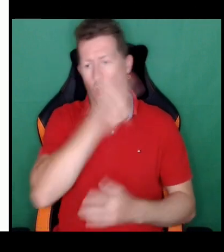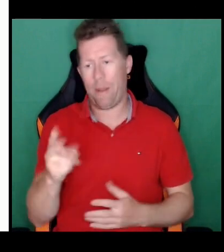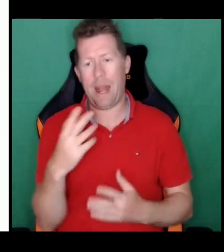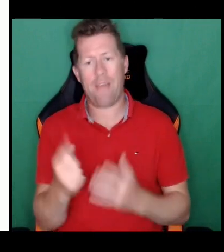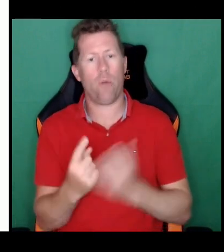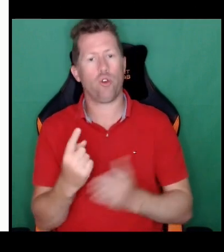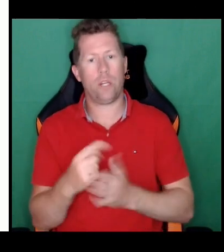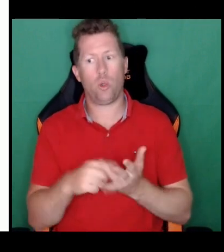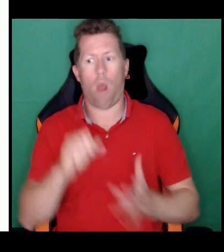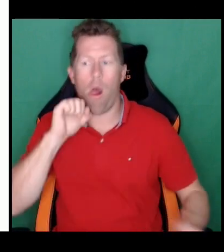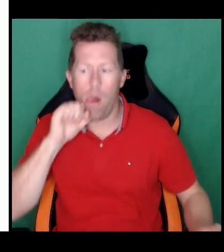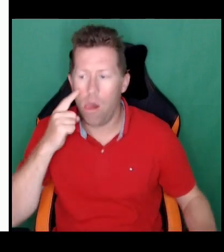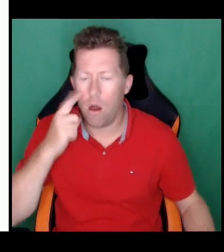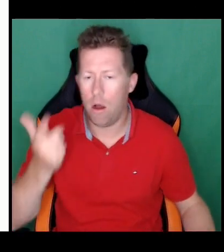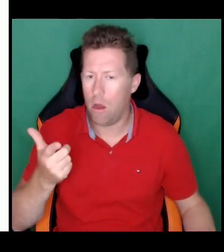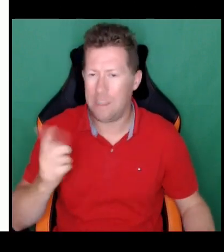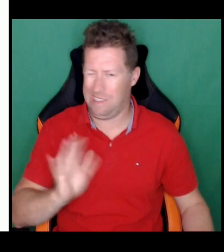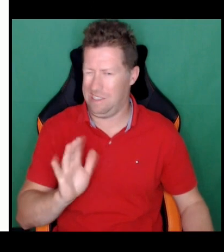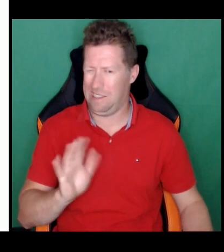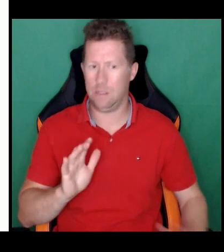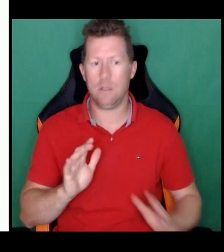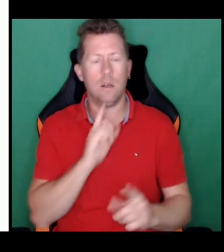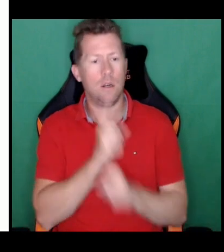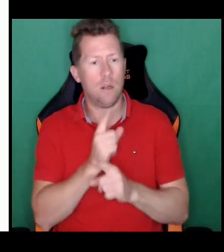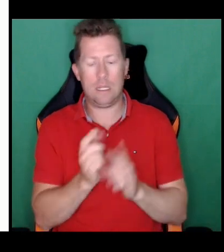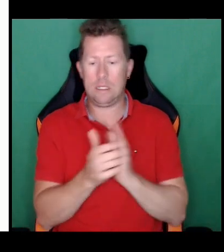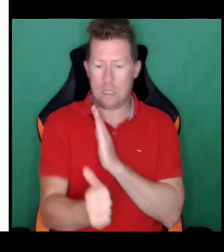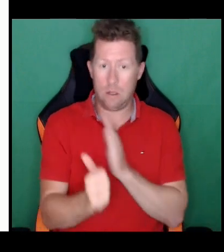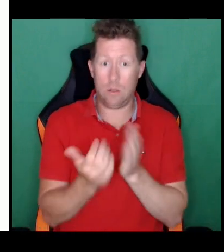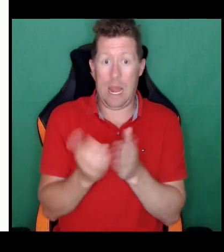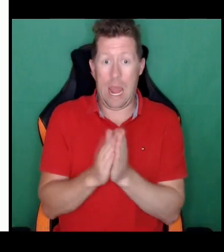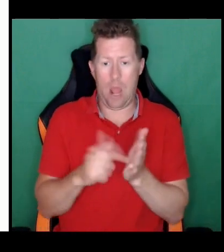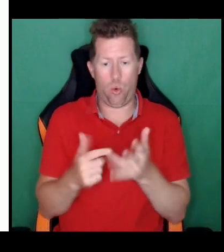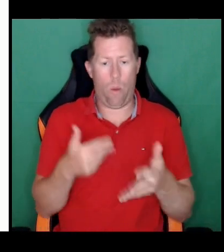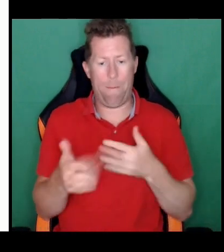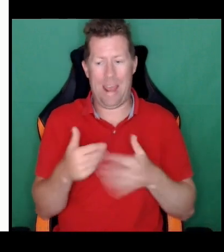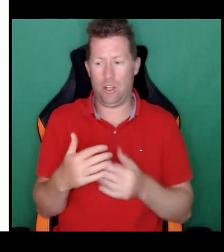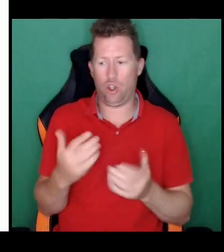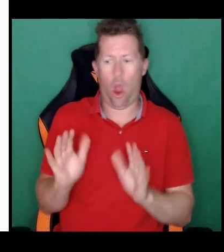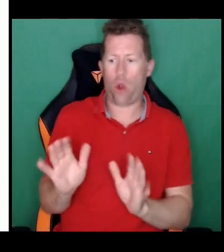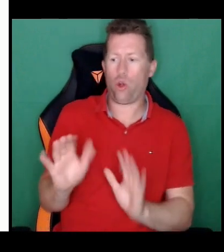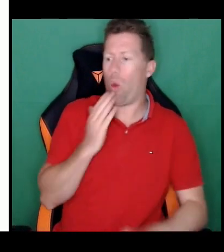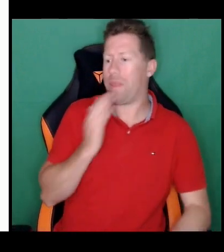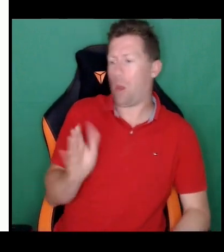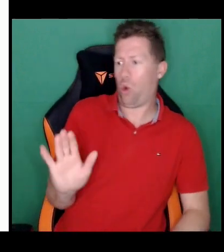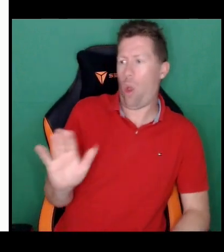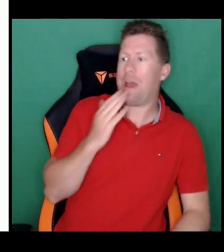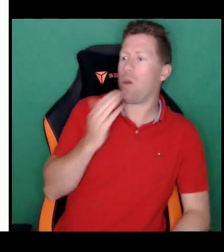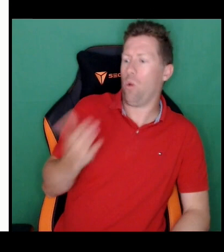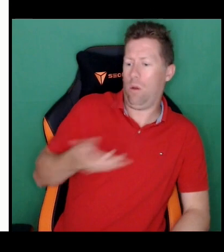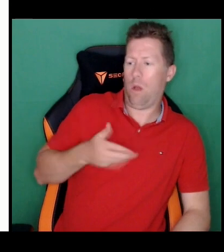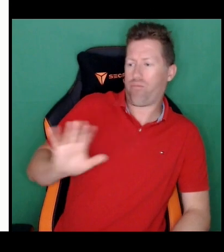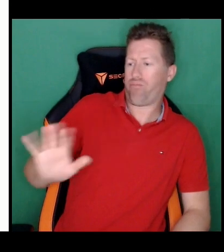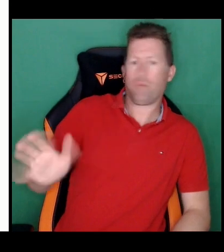Helping them to build skills on what to say and how to manage those conversations with their peers when they are offered vapes.